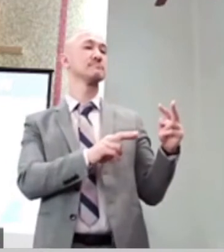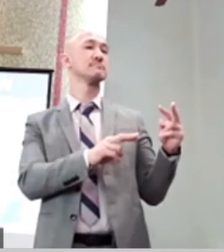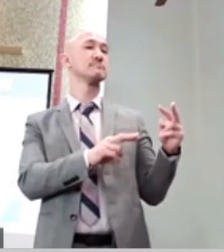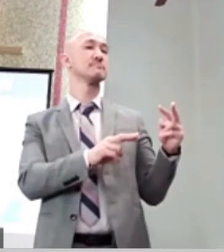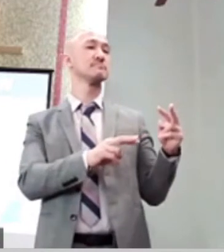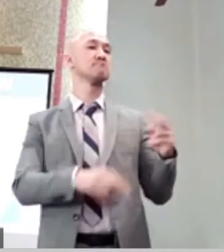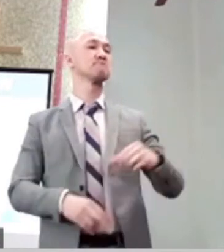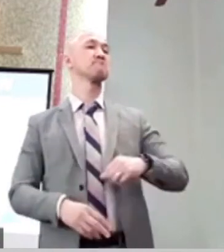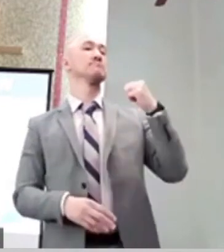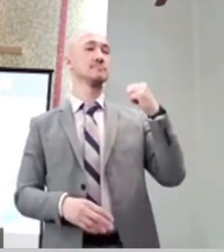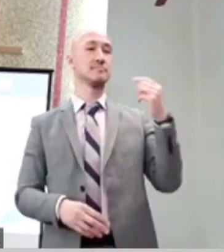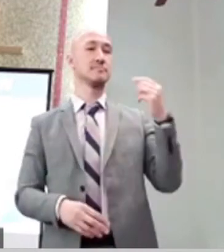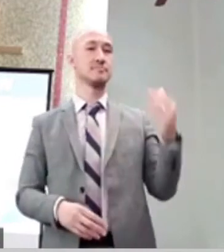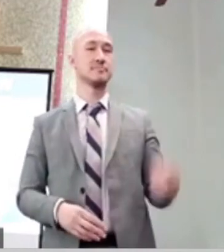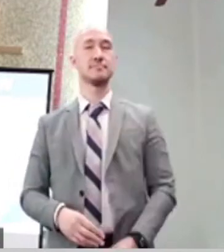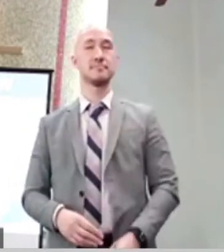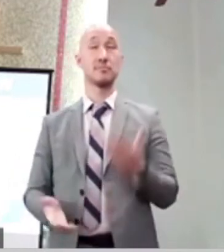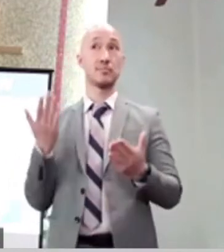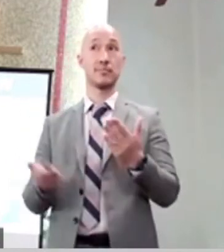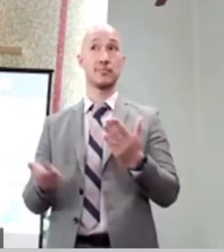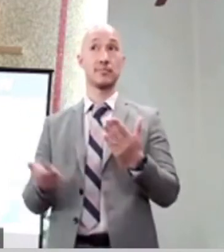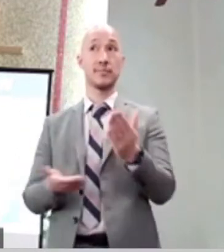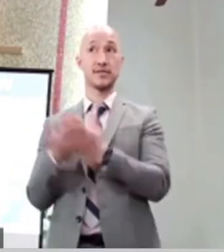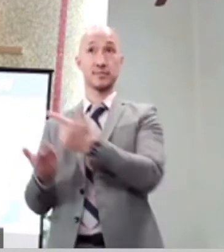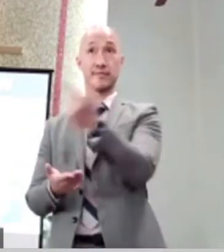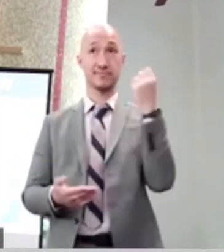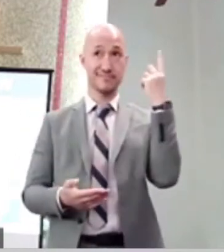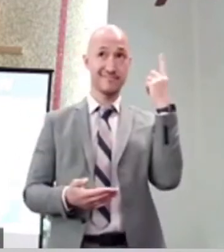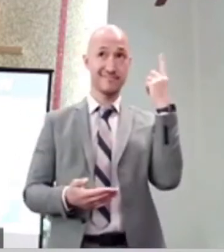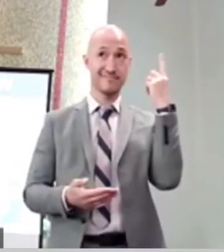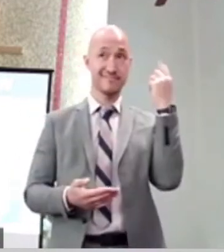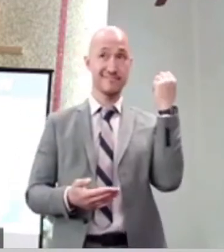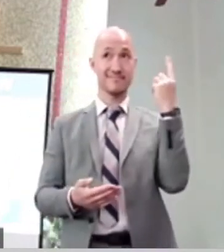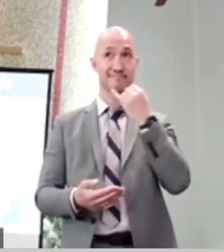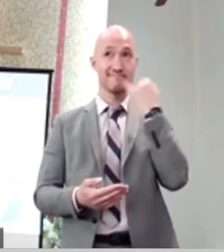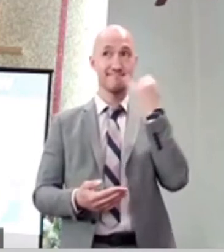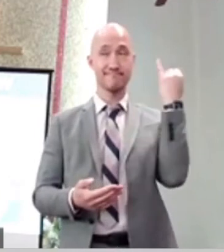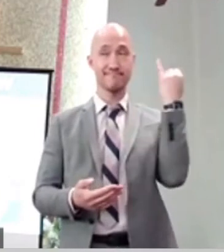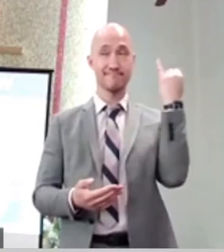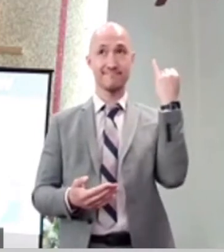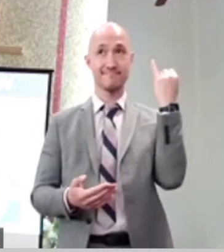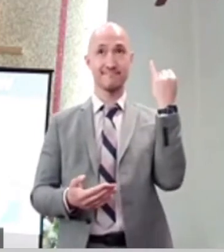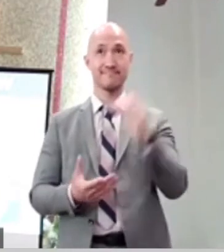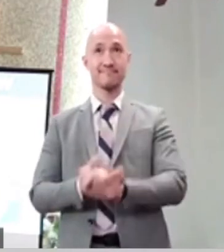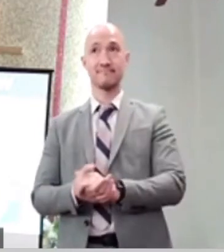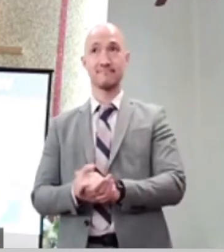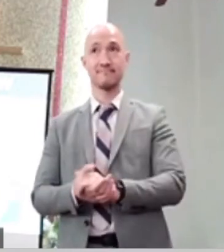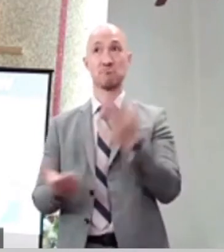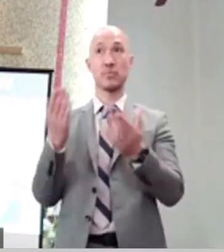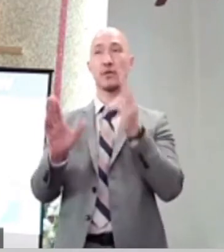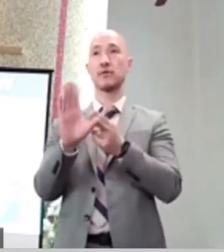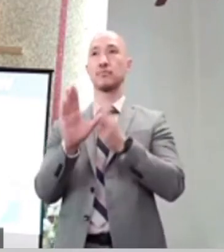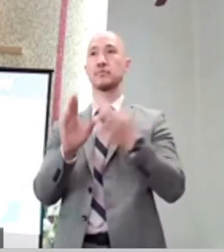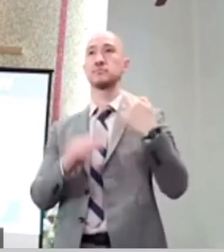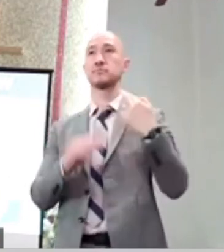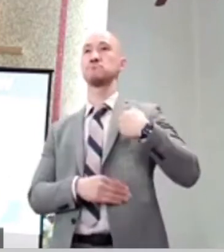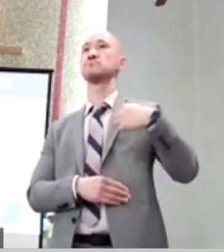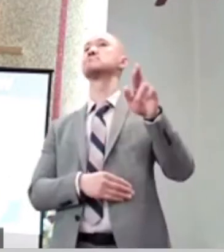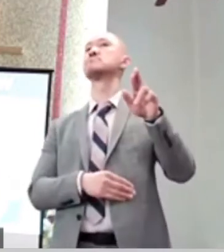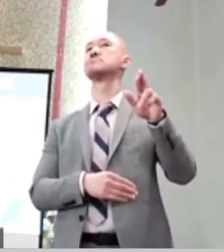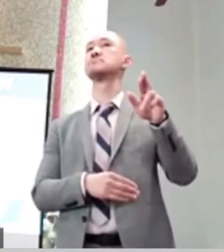themselves. Maybe some of you were like that before, trapped in some kind of religious ideology that was